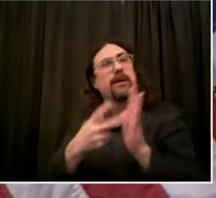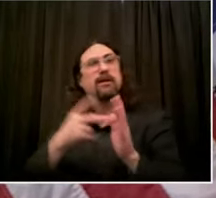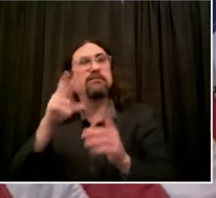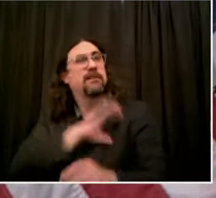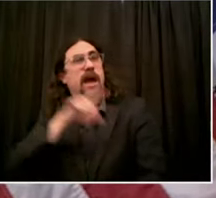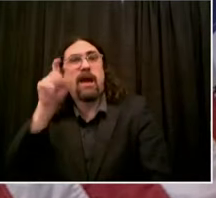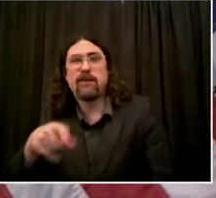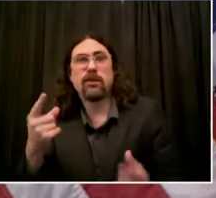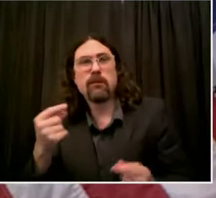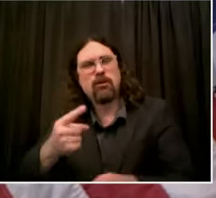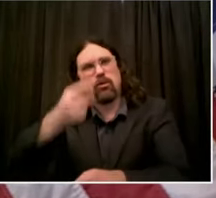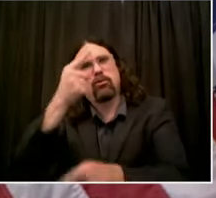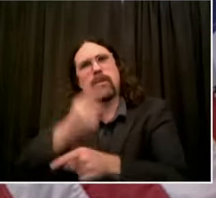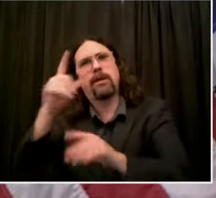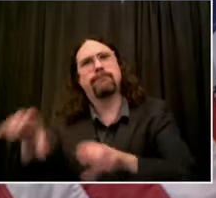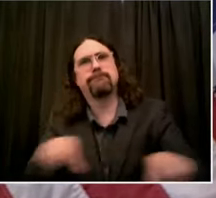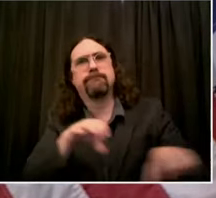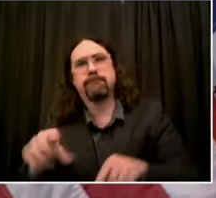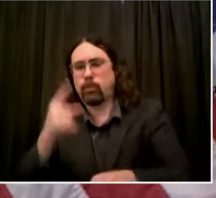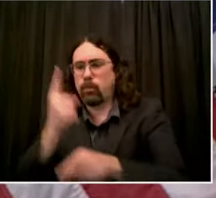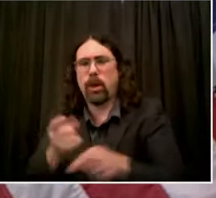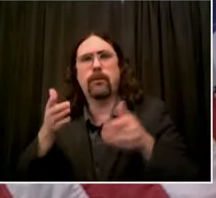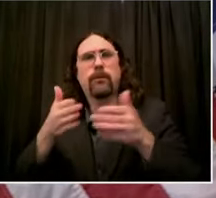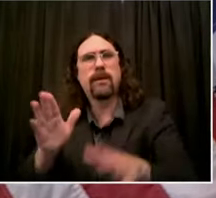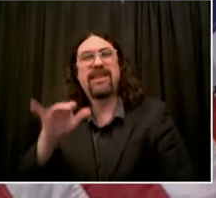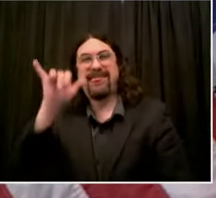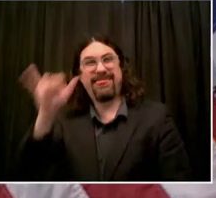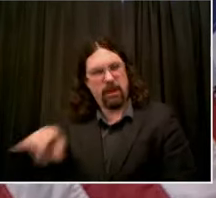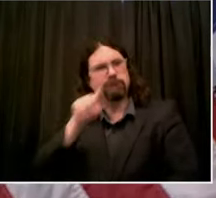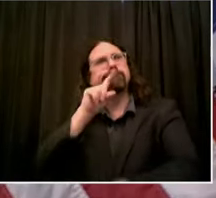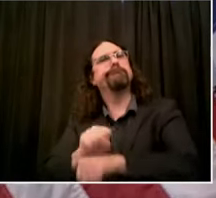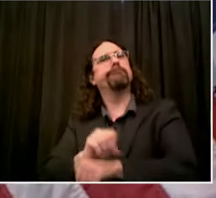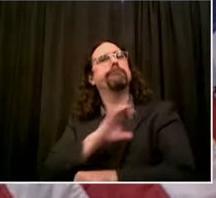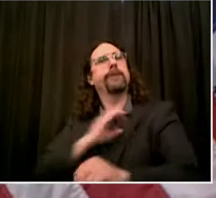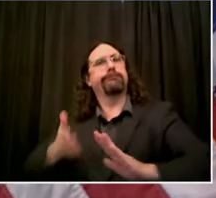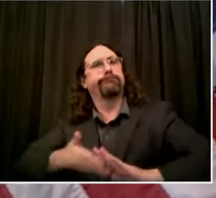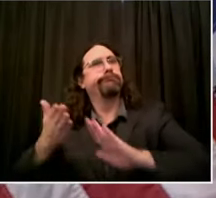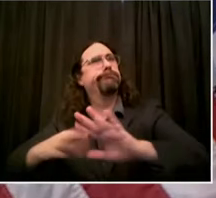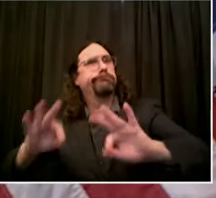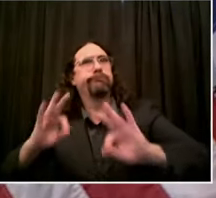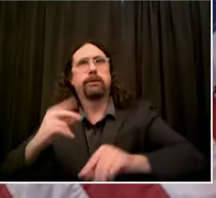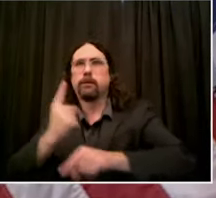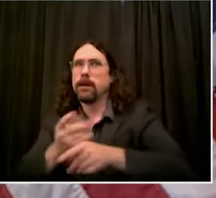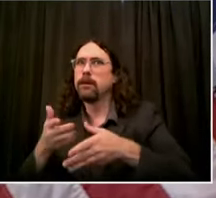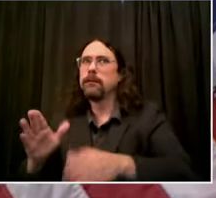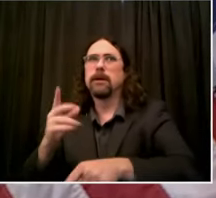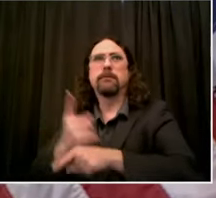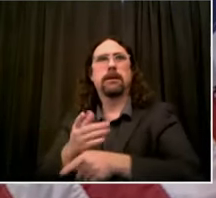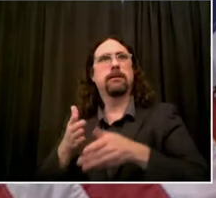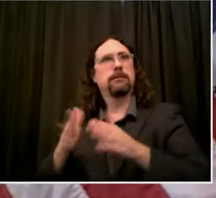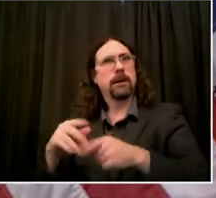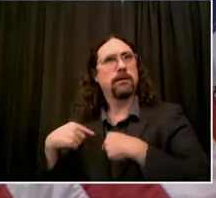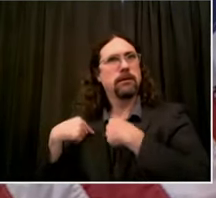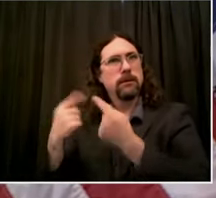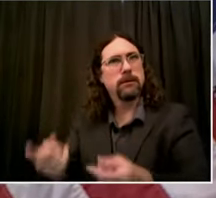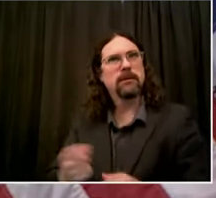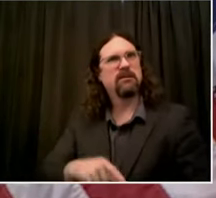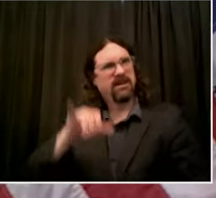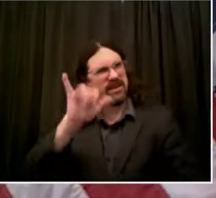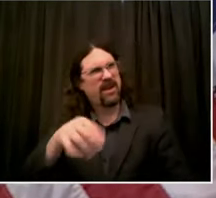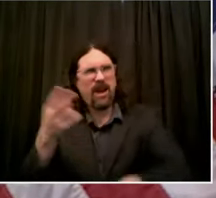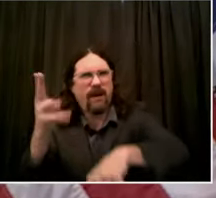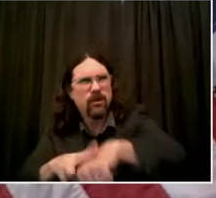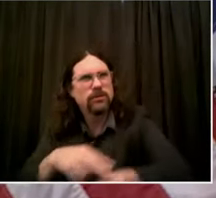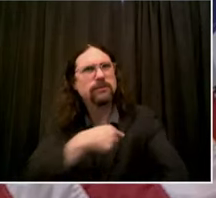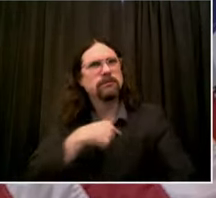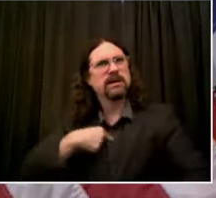lot of police officers. We expect them to live up to the highest standards of our society. And I saw a